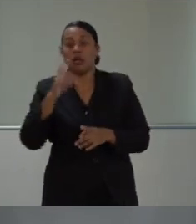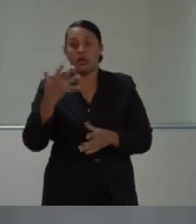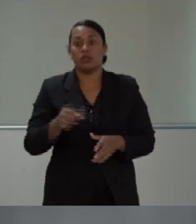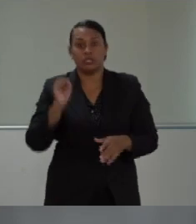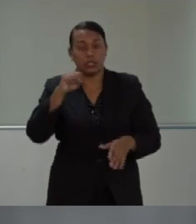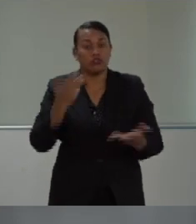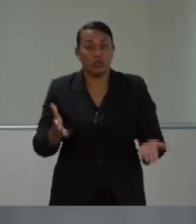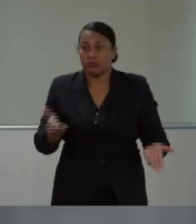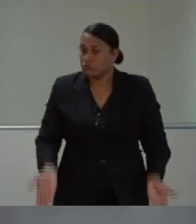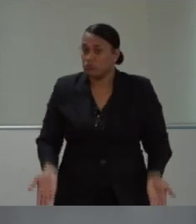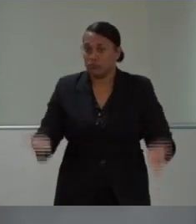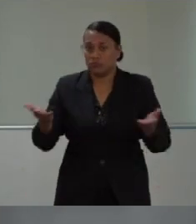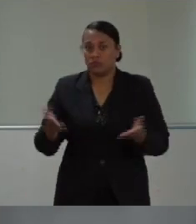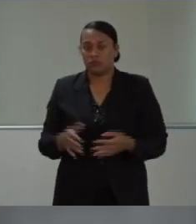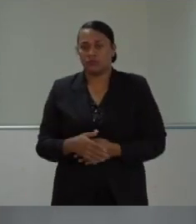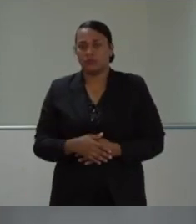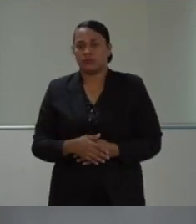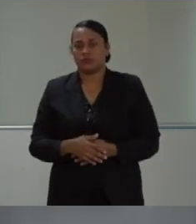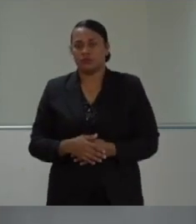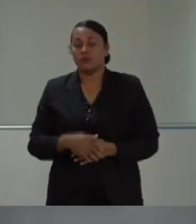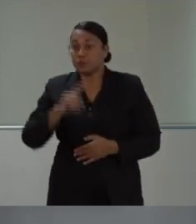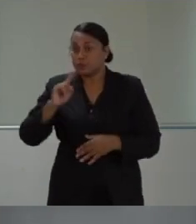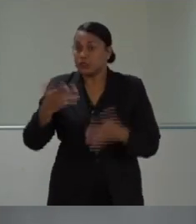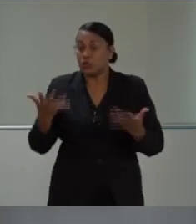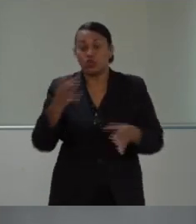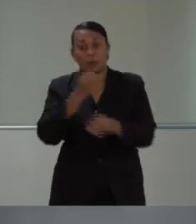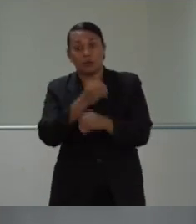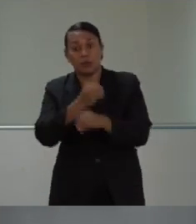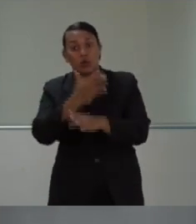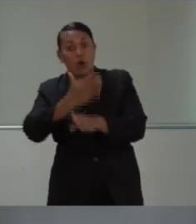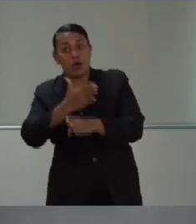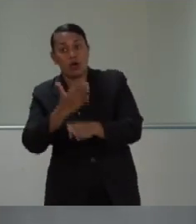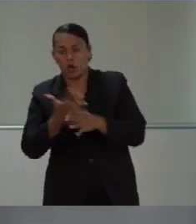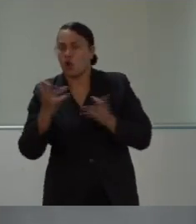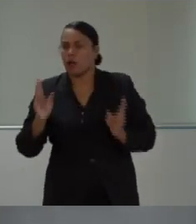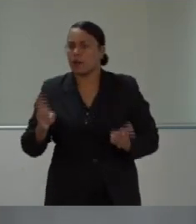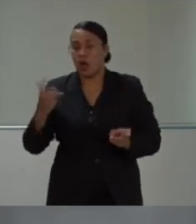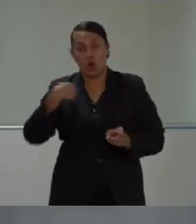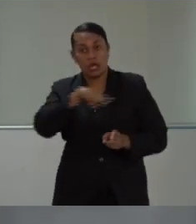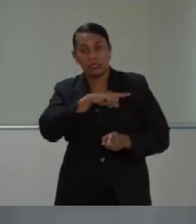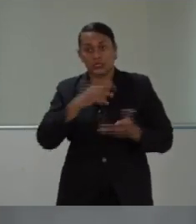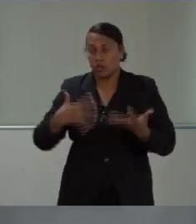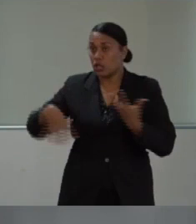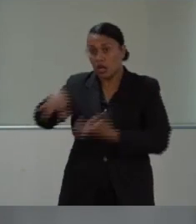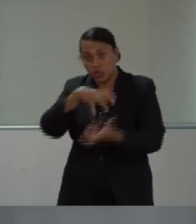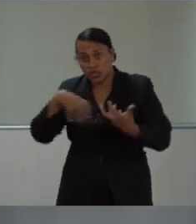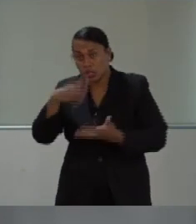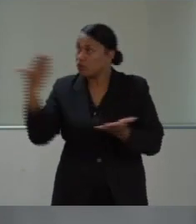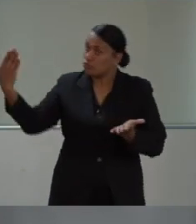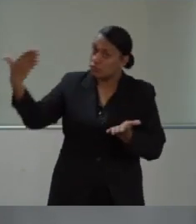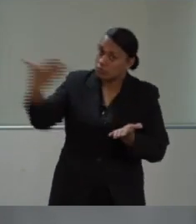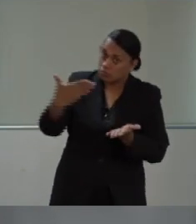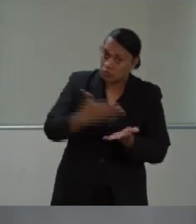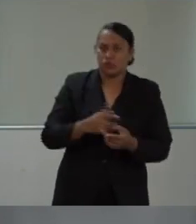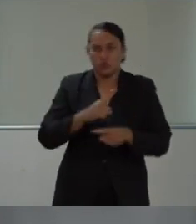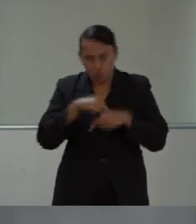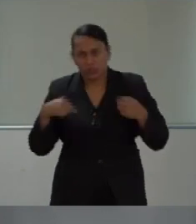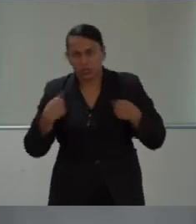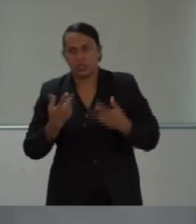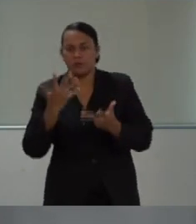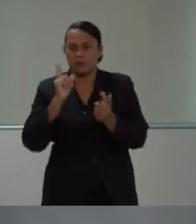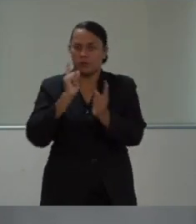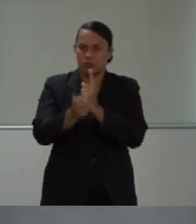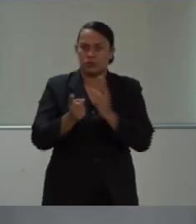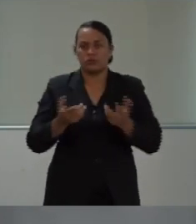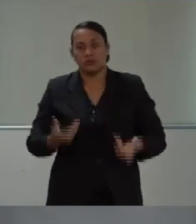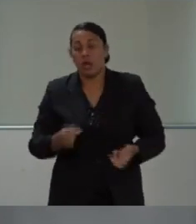Otherwise, operations continue as normal. The cyclone will come, and we'll ride it out and we'll pass. But